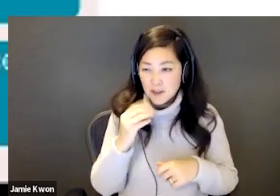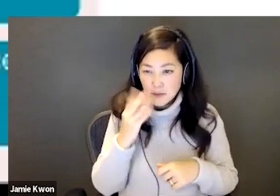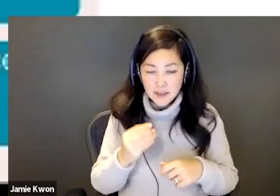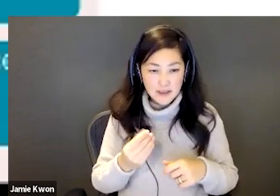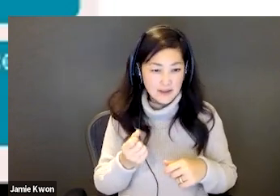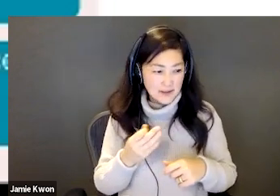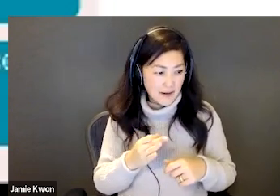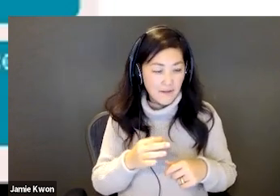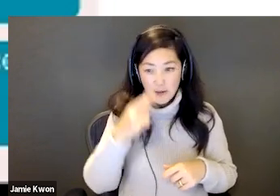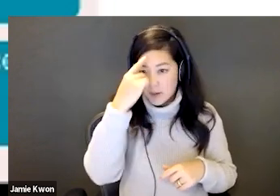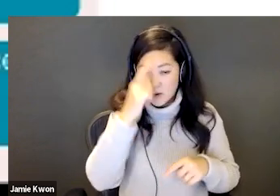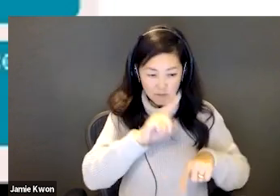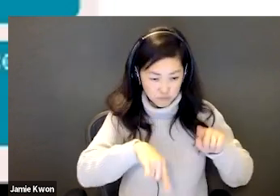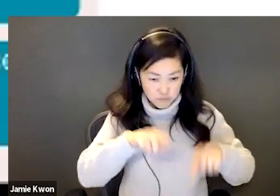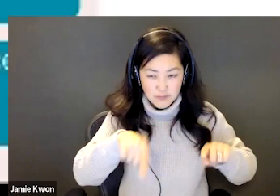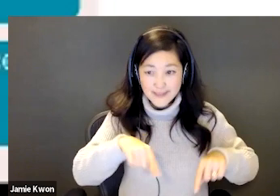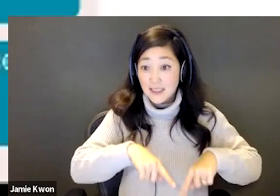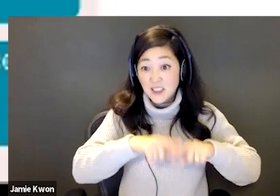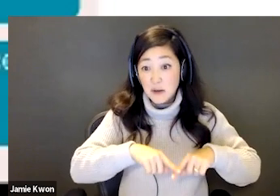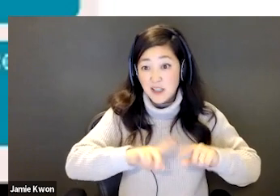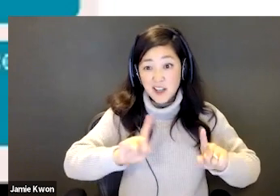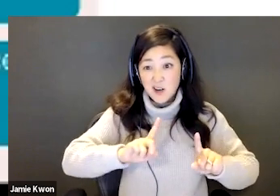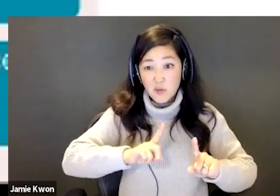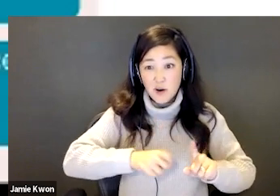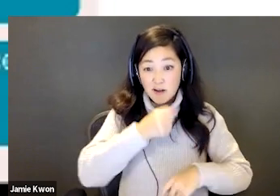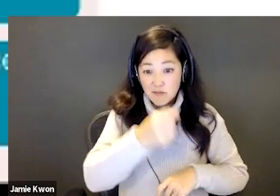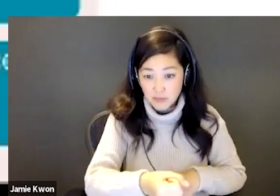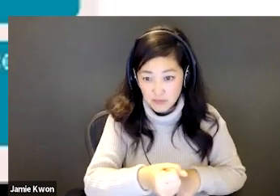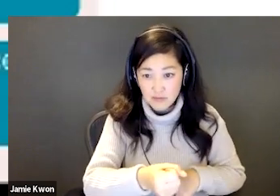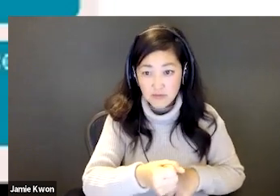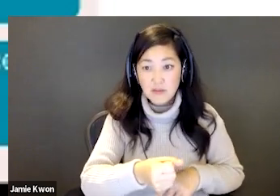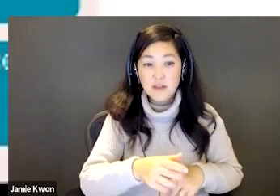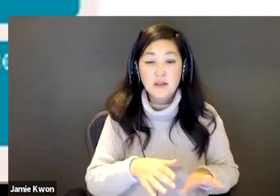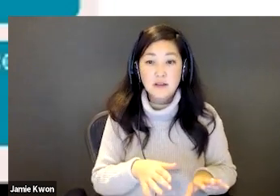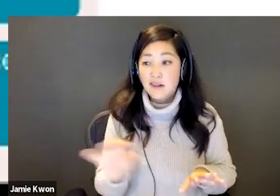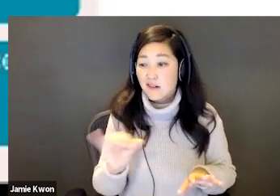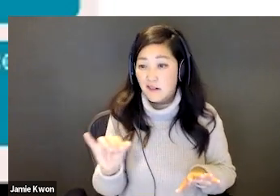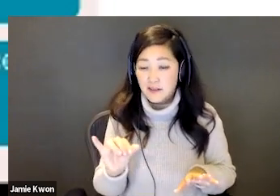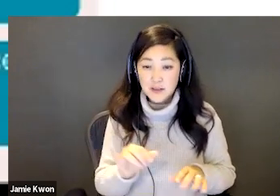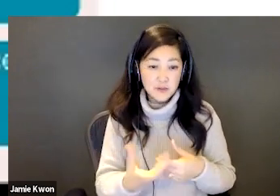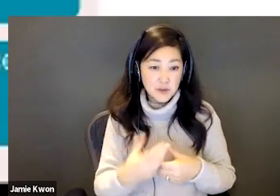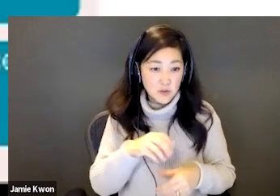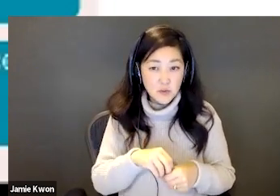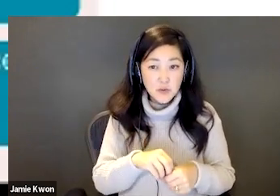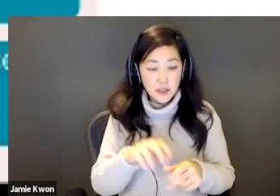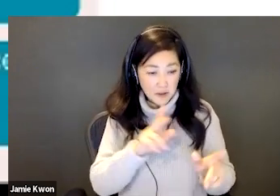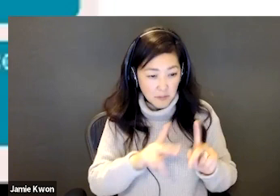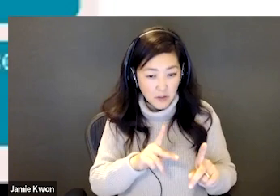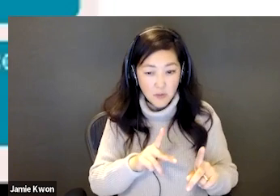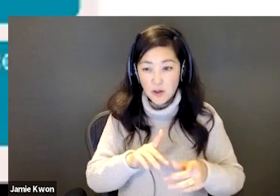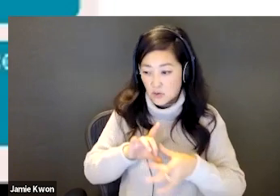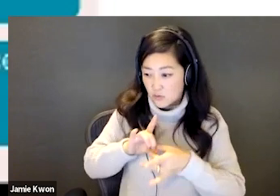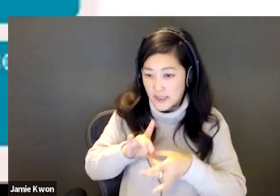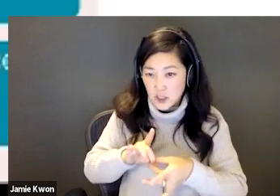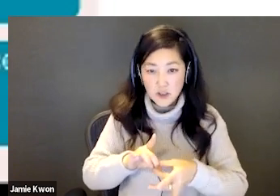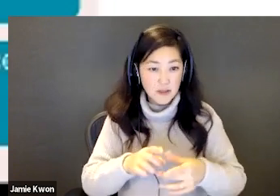actually fluctuates depending on my environment, including the people and relationships that I keep,